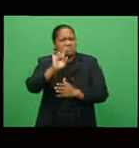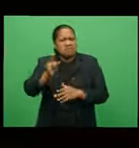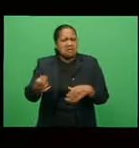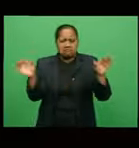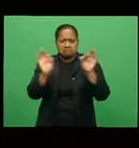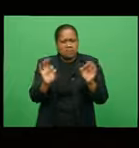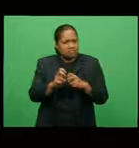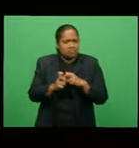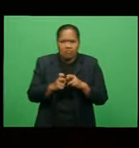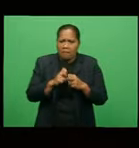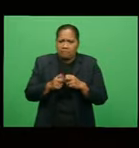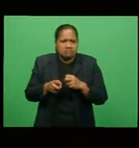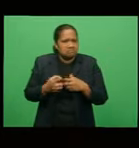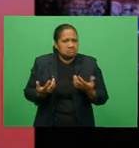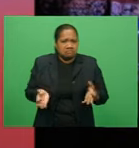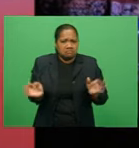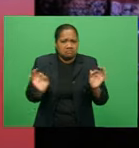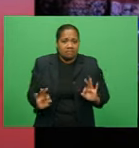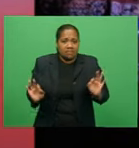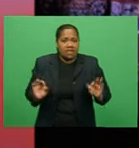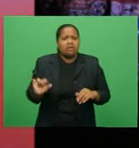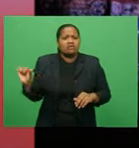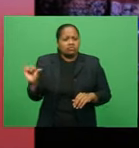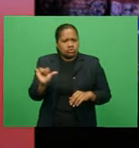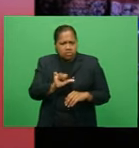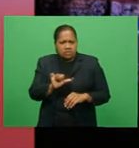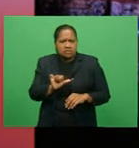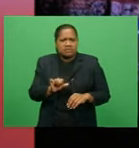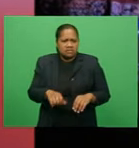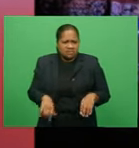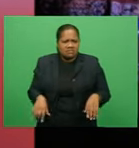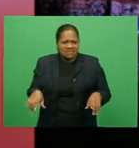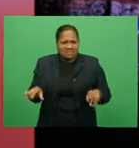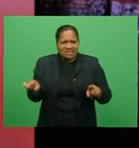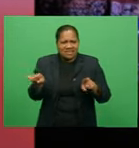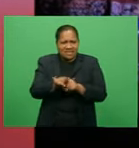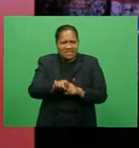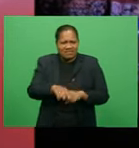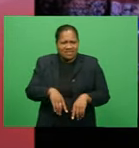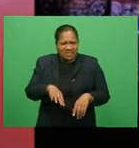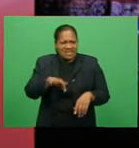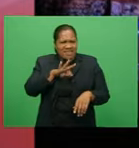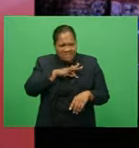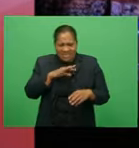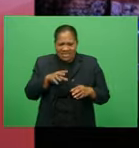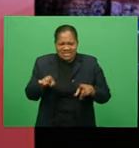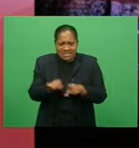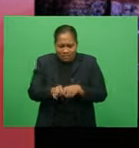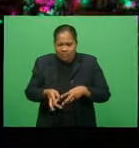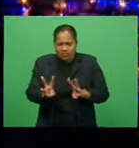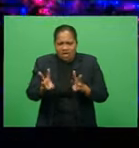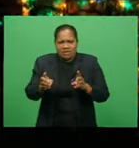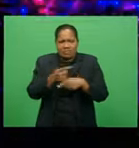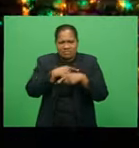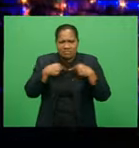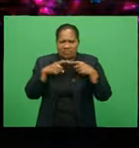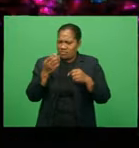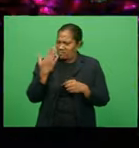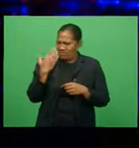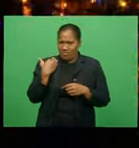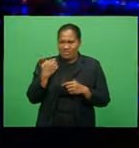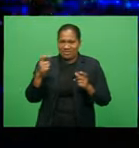So we should keep the same momentum and celebrate the Diwali festival same way as we used to do in past. The